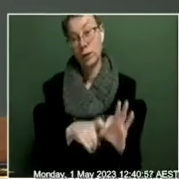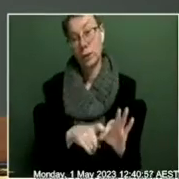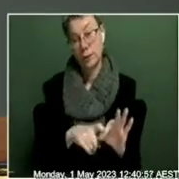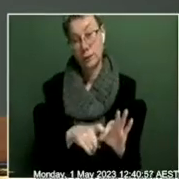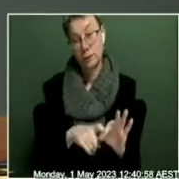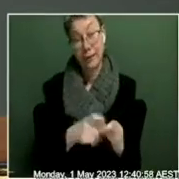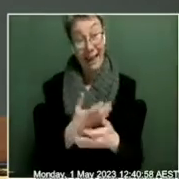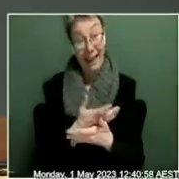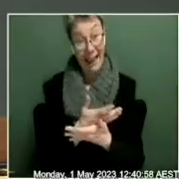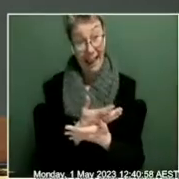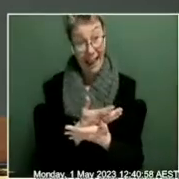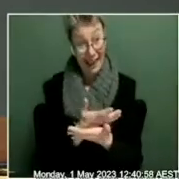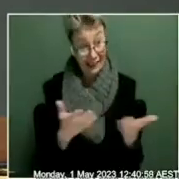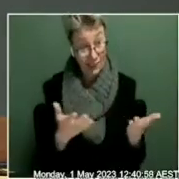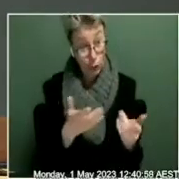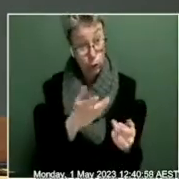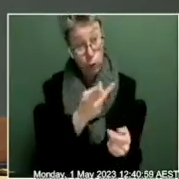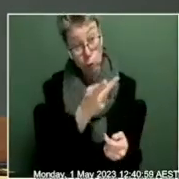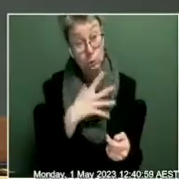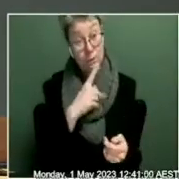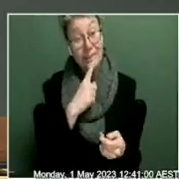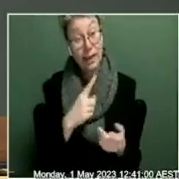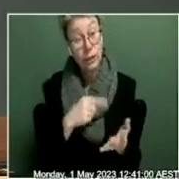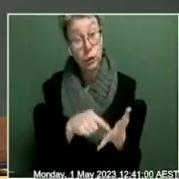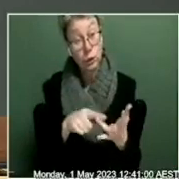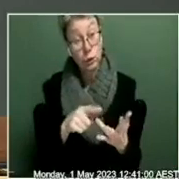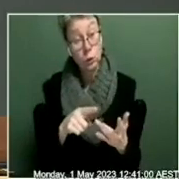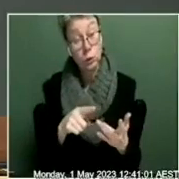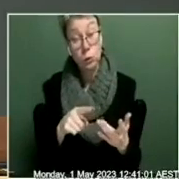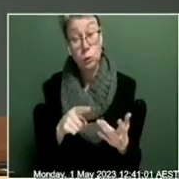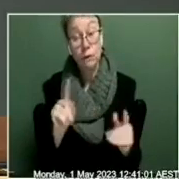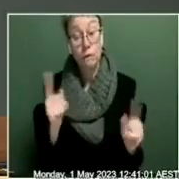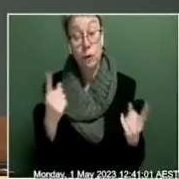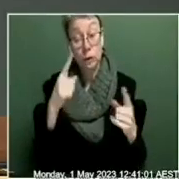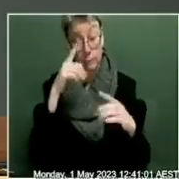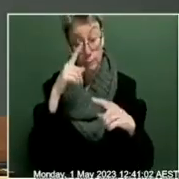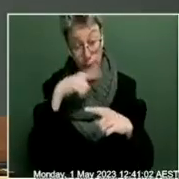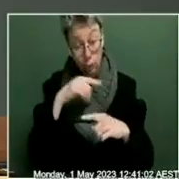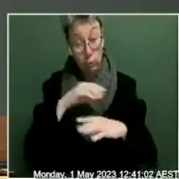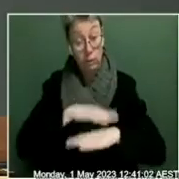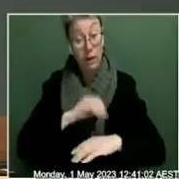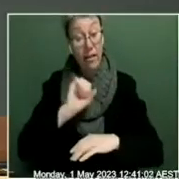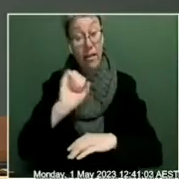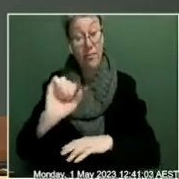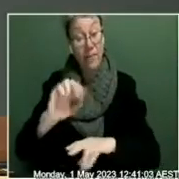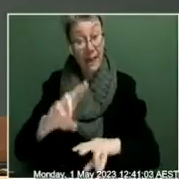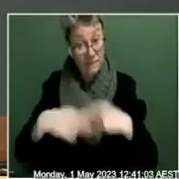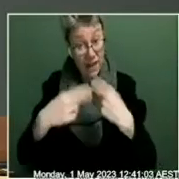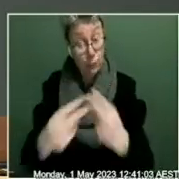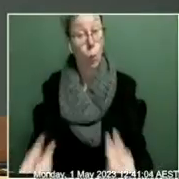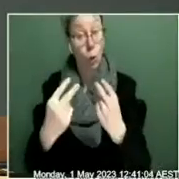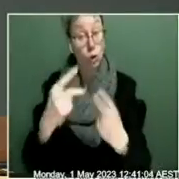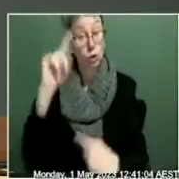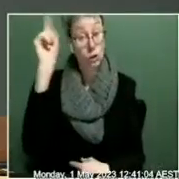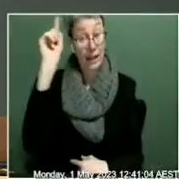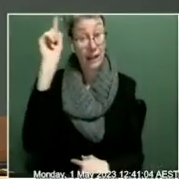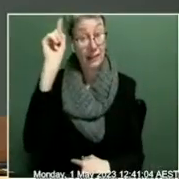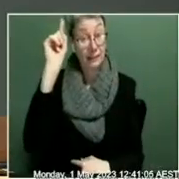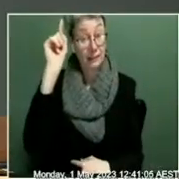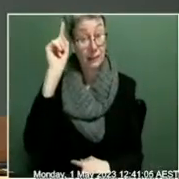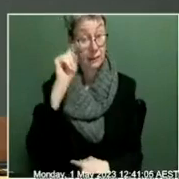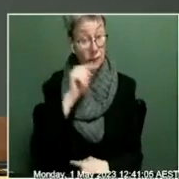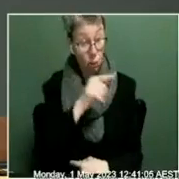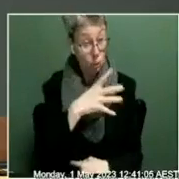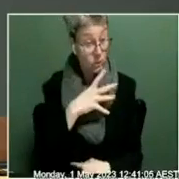affected by the issues discussed today and the limitations within the system that has ultimately led